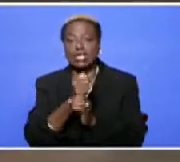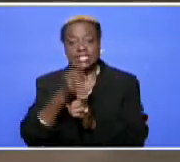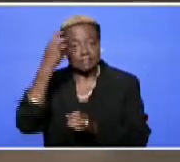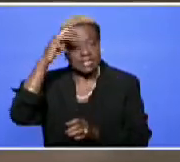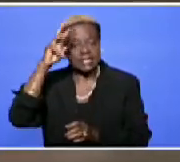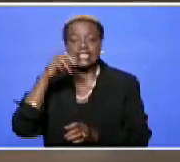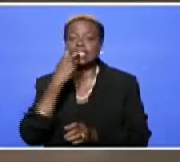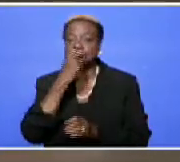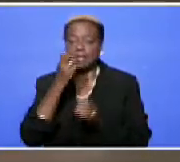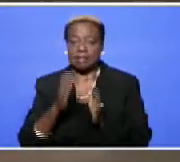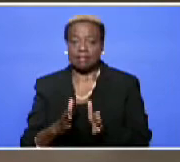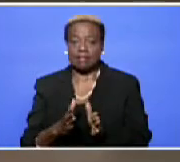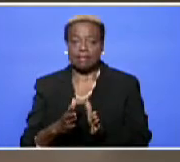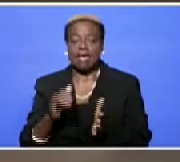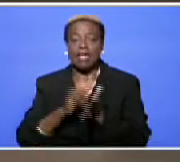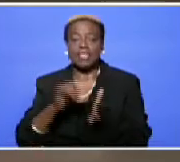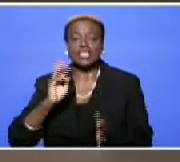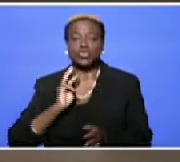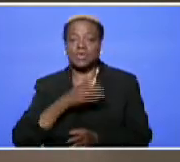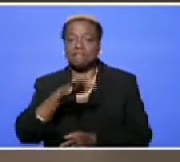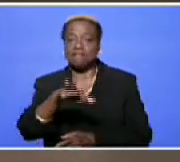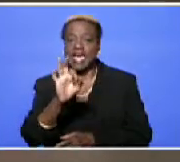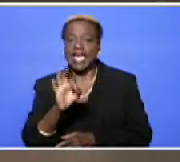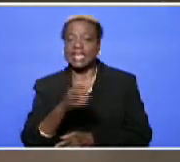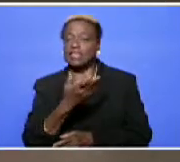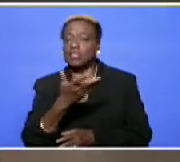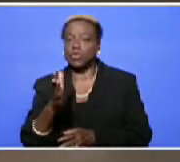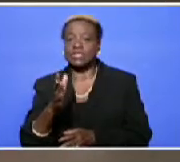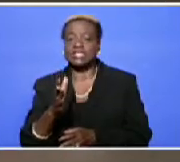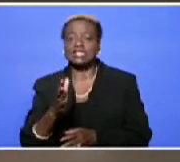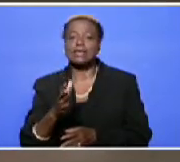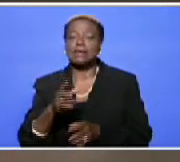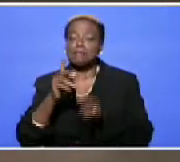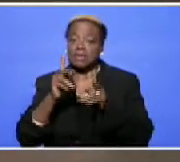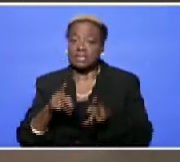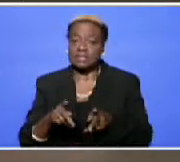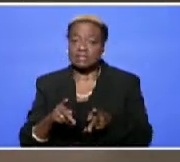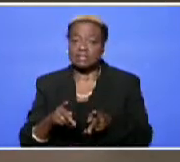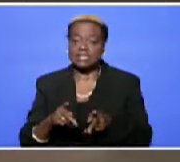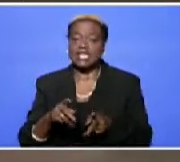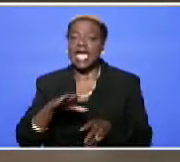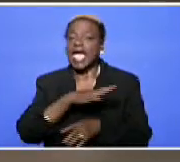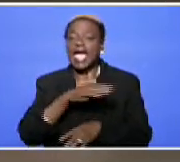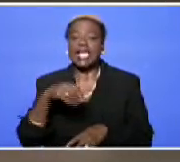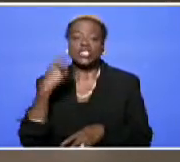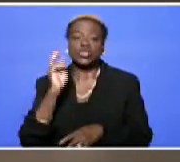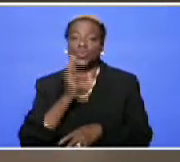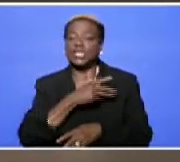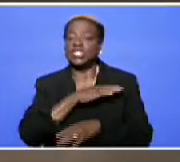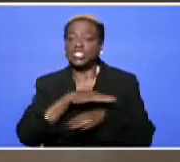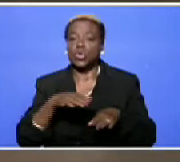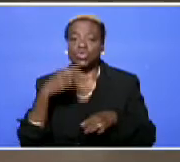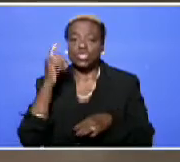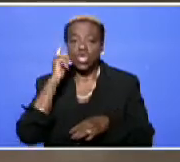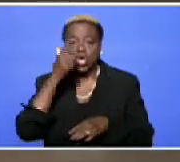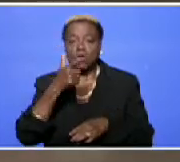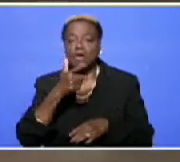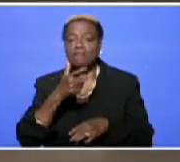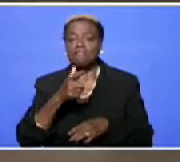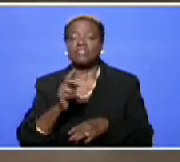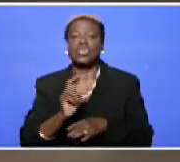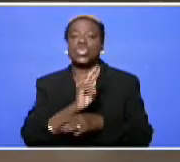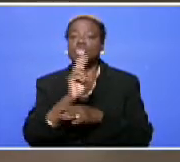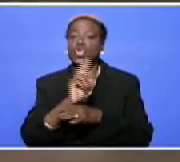Speaker, that we find those competent Bahamians and we do not look to the usual political